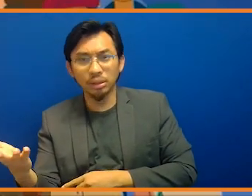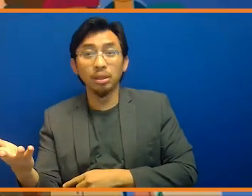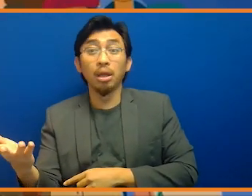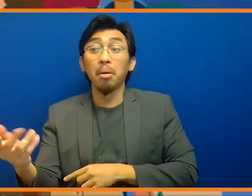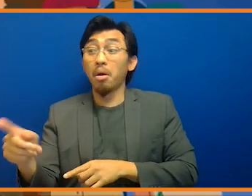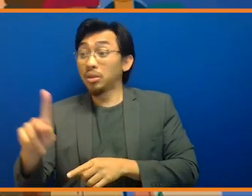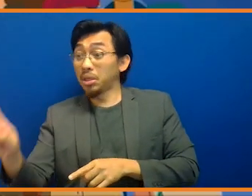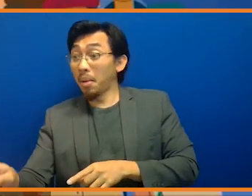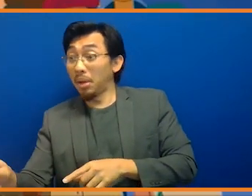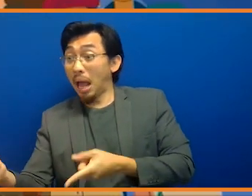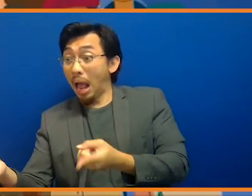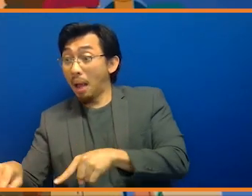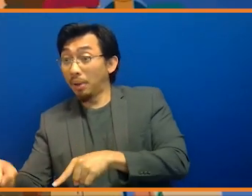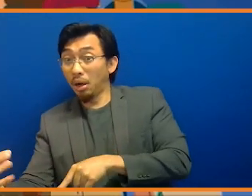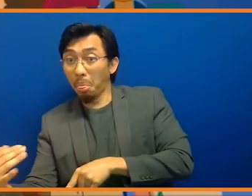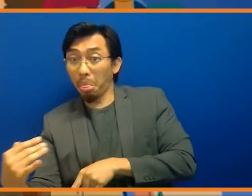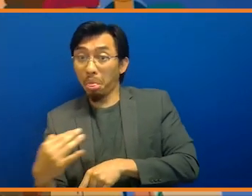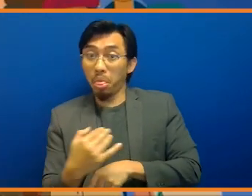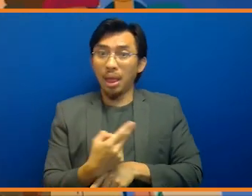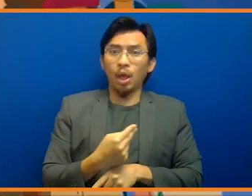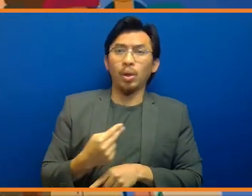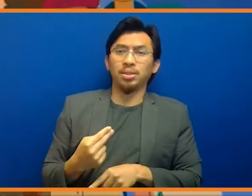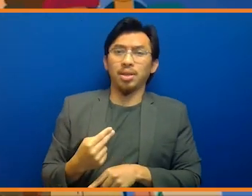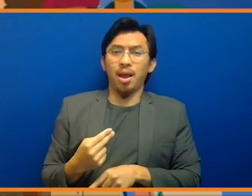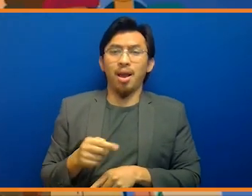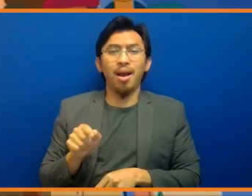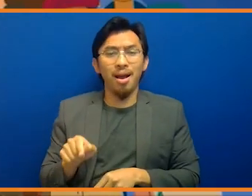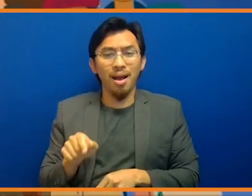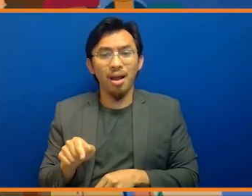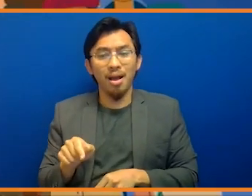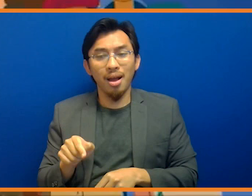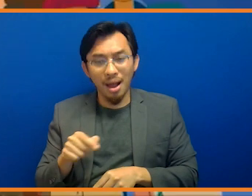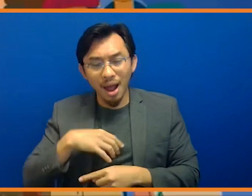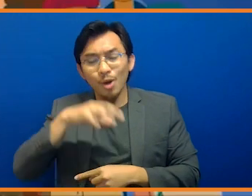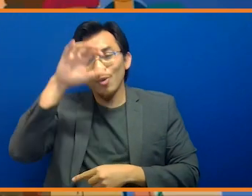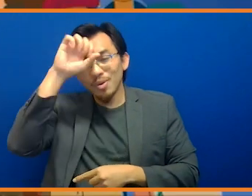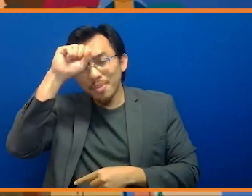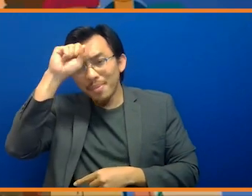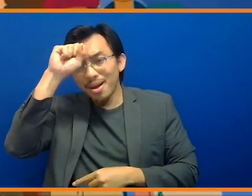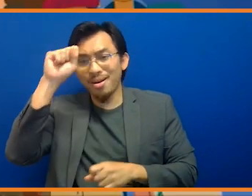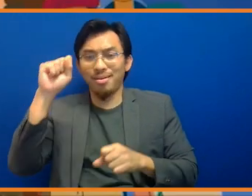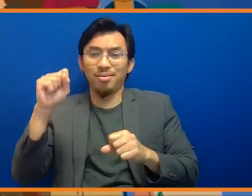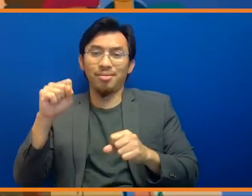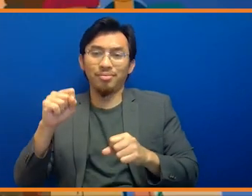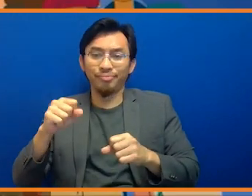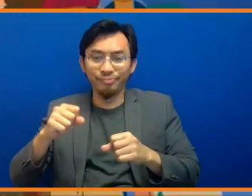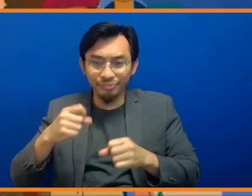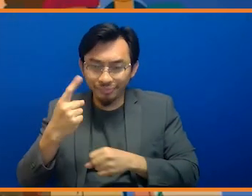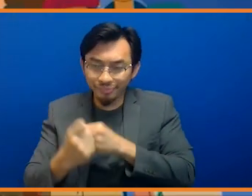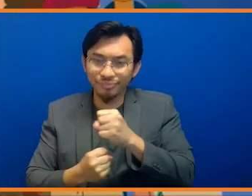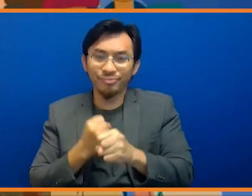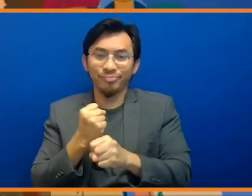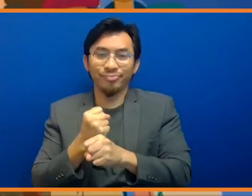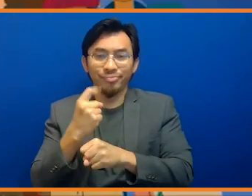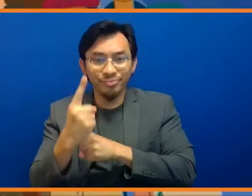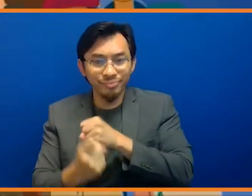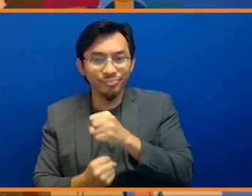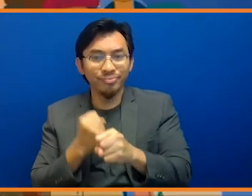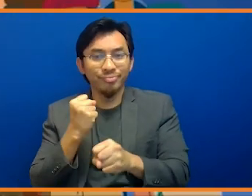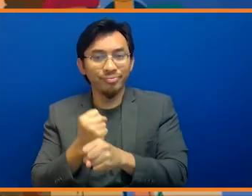it happened to Indonesia, the tsunami. So that's why we also commemorate this kind of tsunami together every